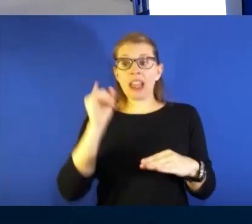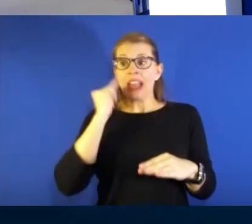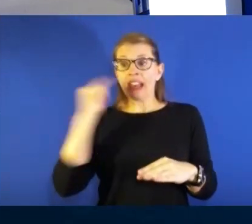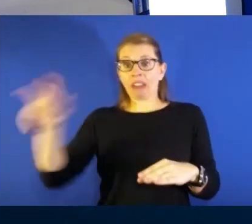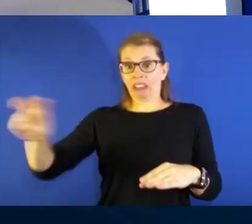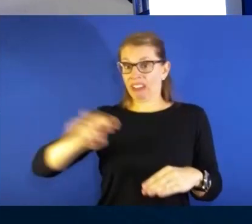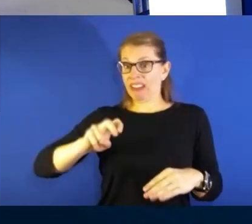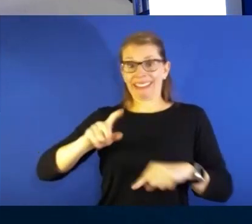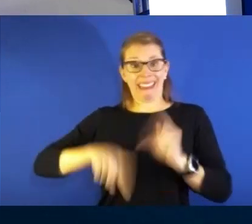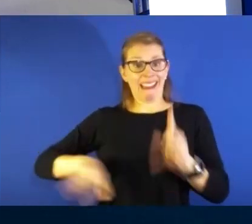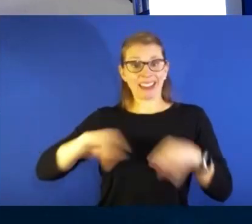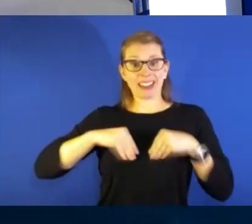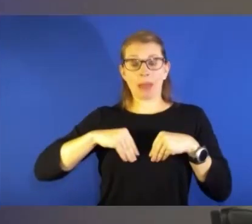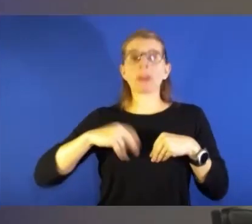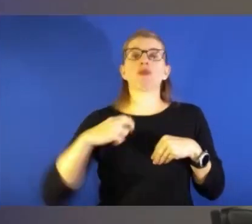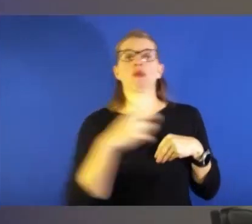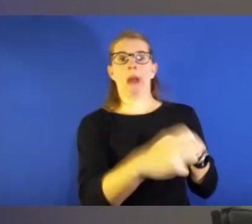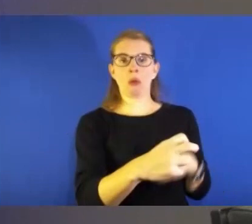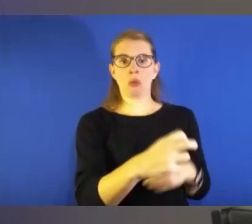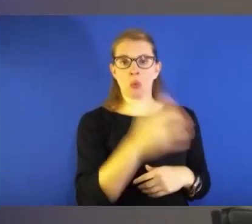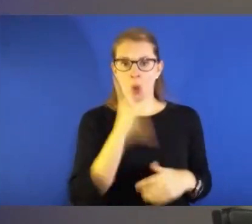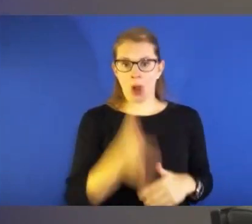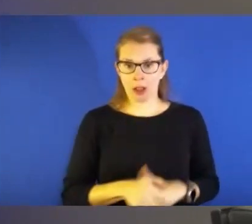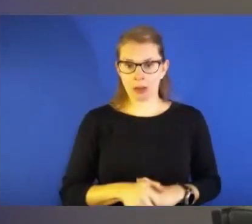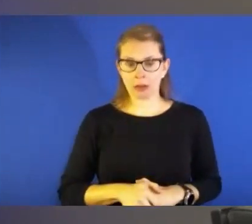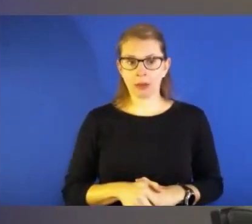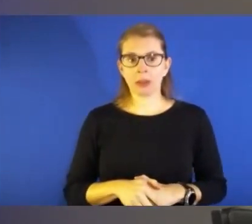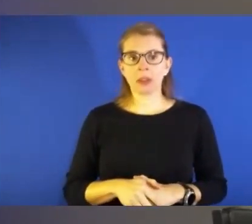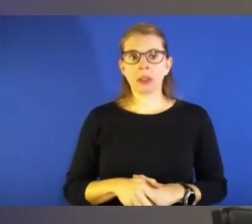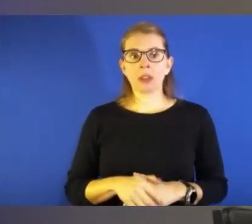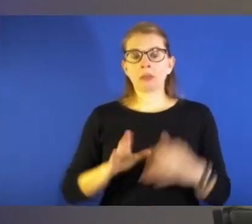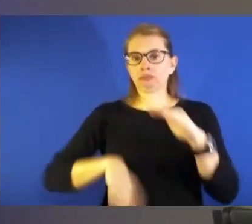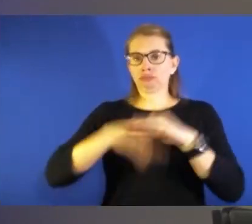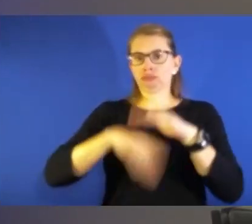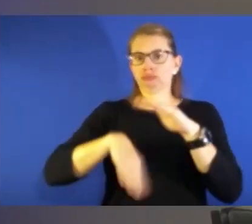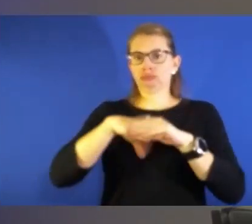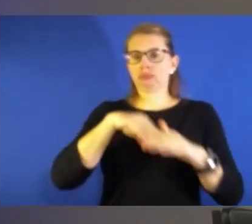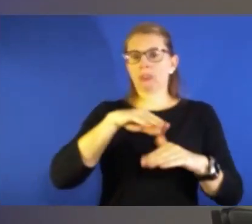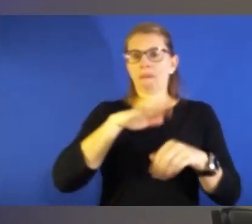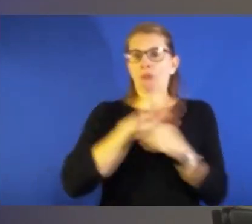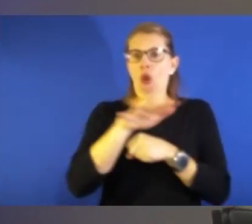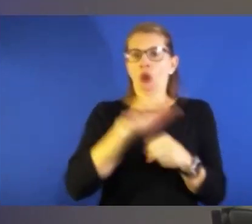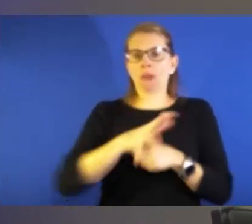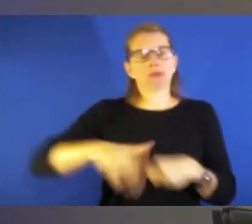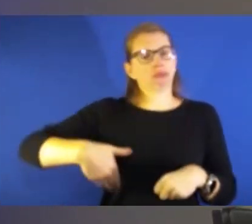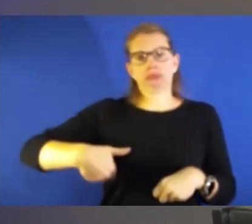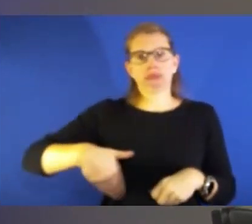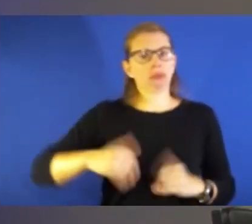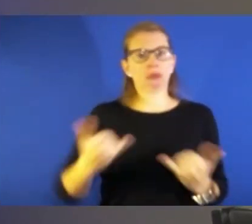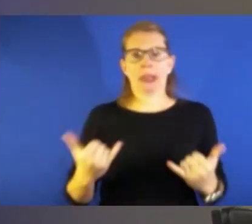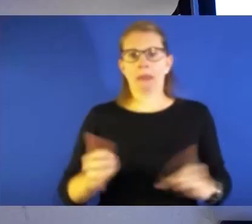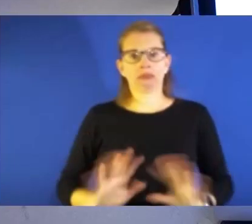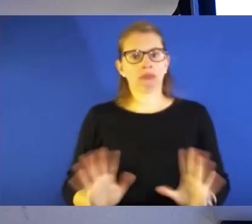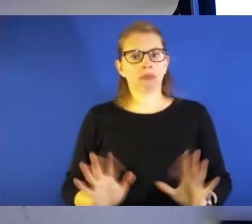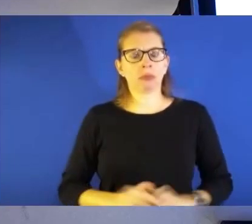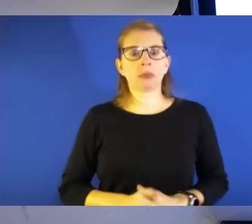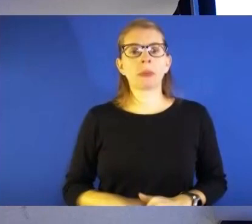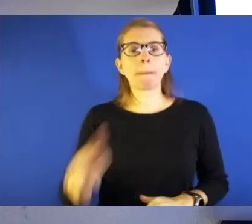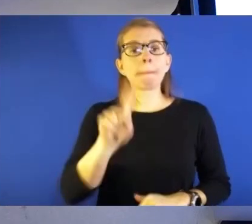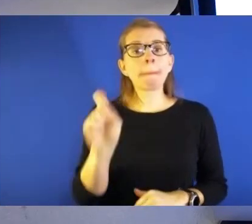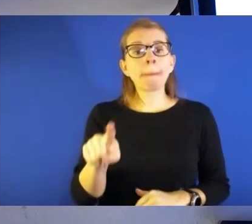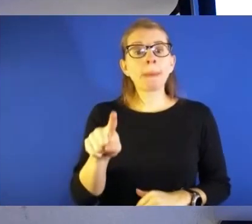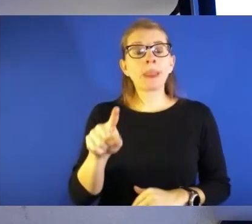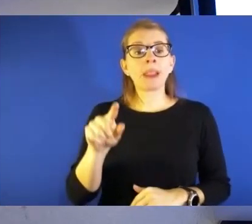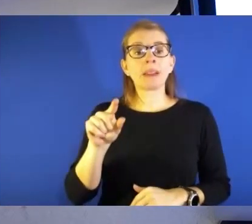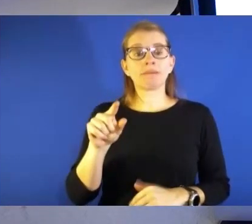get those high numbers. Absolutely. But we are not at that place right now. Right now, I don't believe so. Okay. So a question, does getting